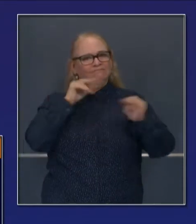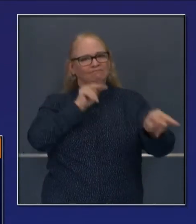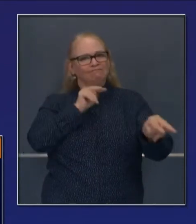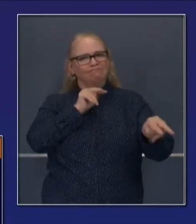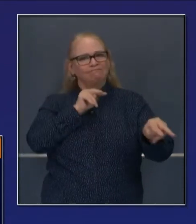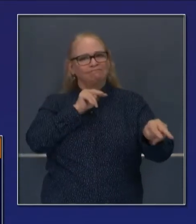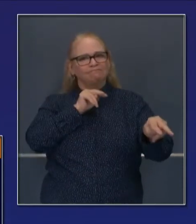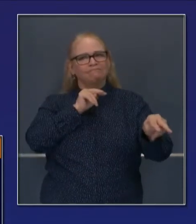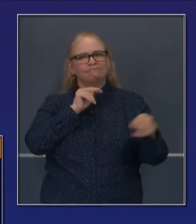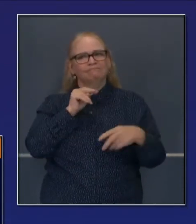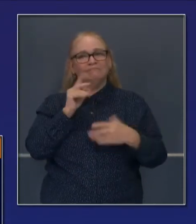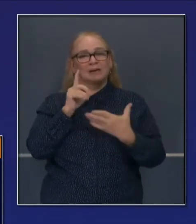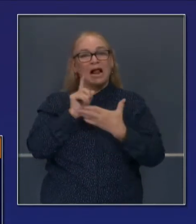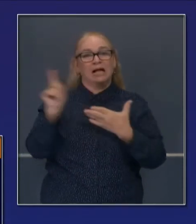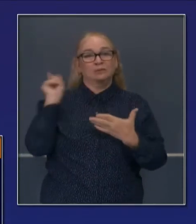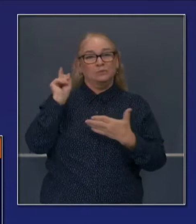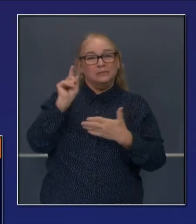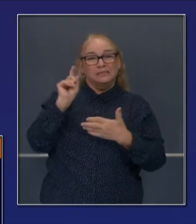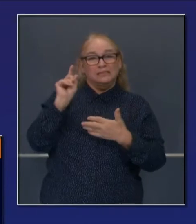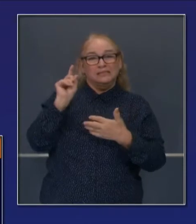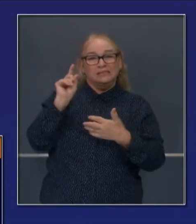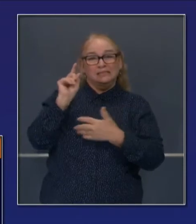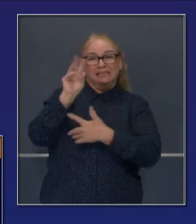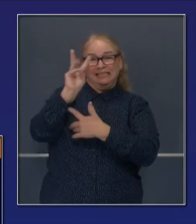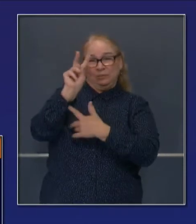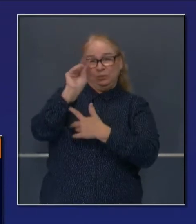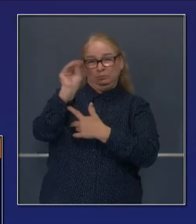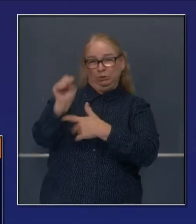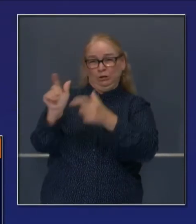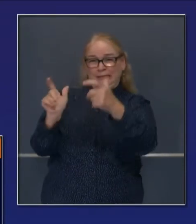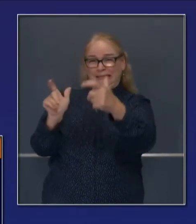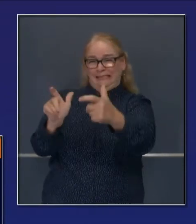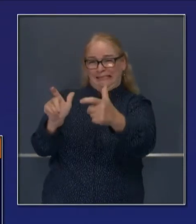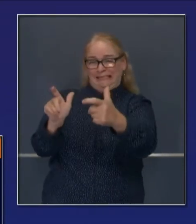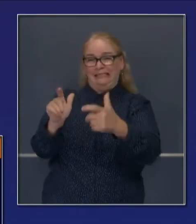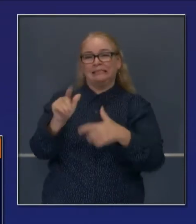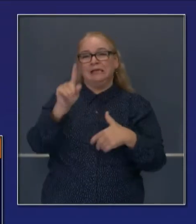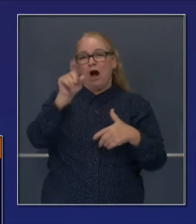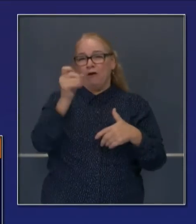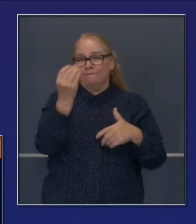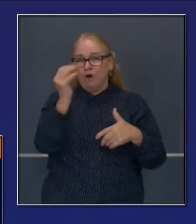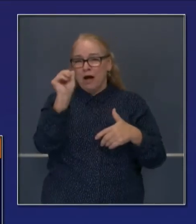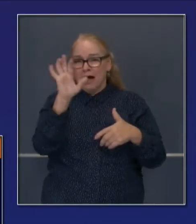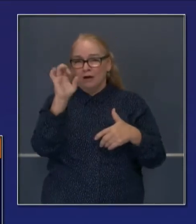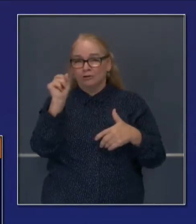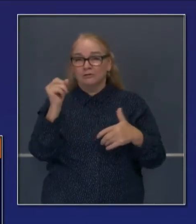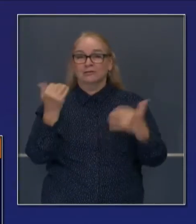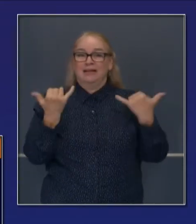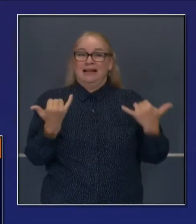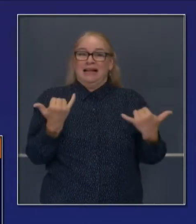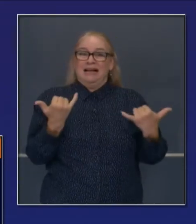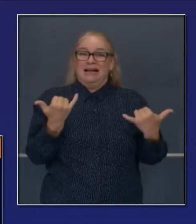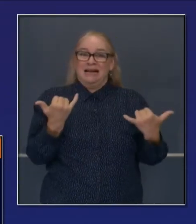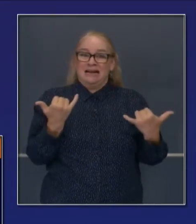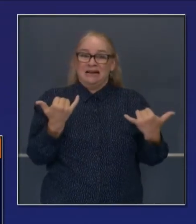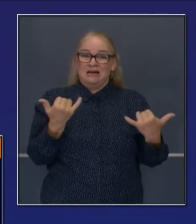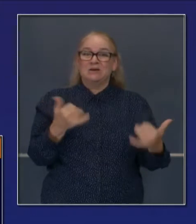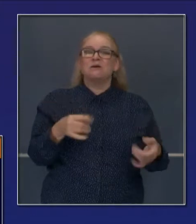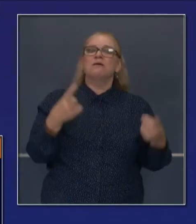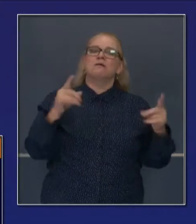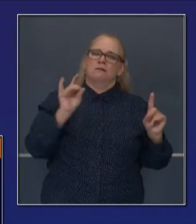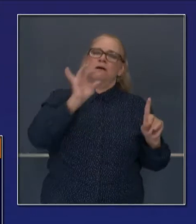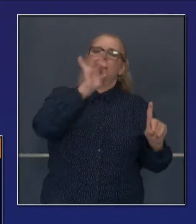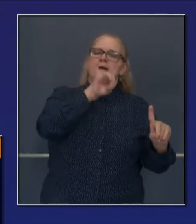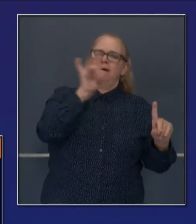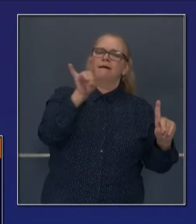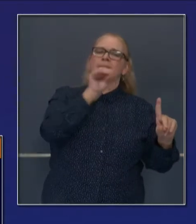fire last week, we made some real progress, 62% containment, a little over 100,000 acres, more containment now this